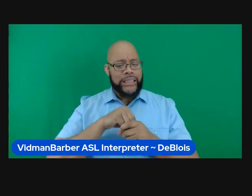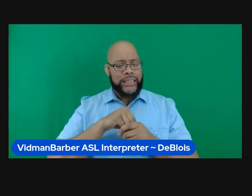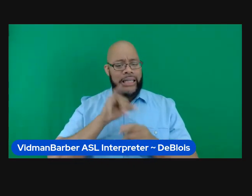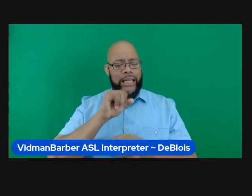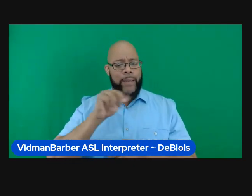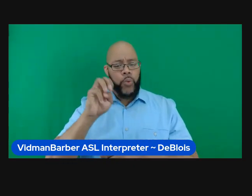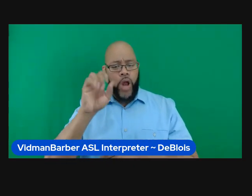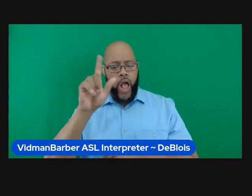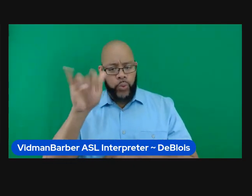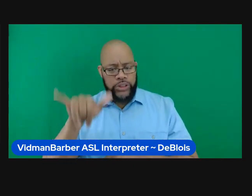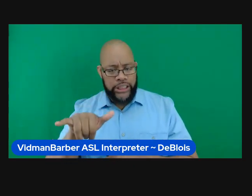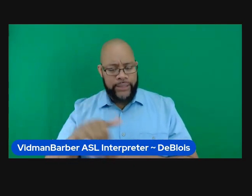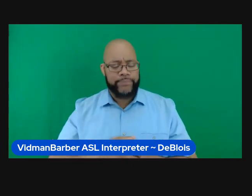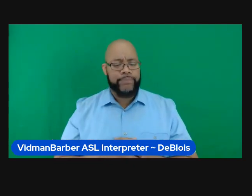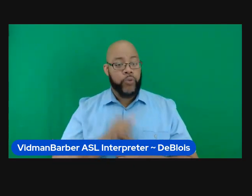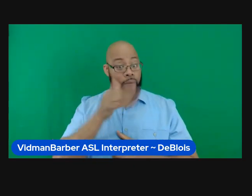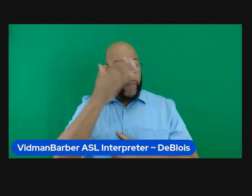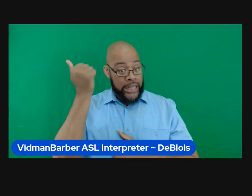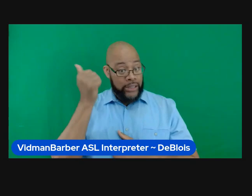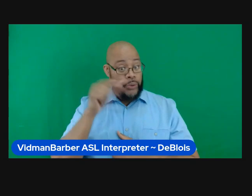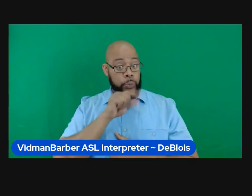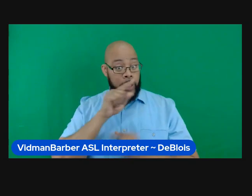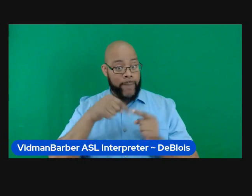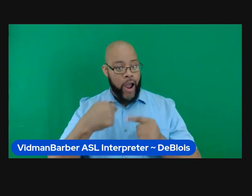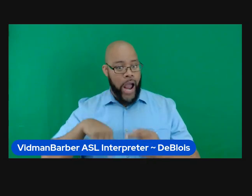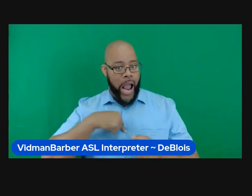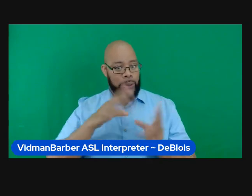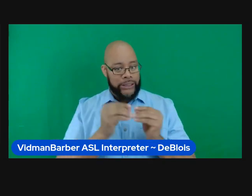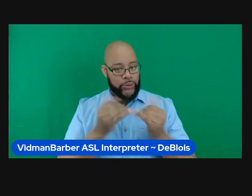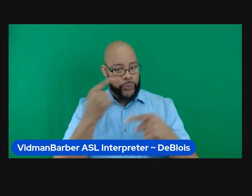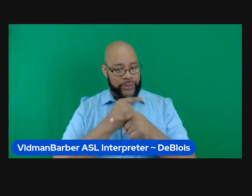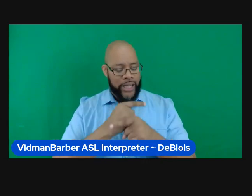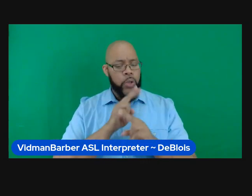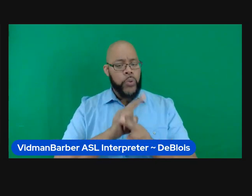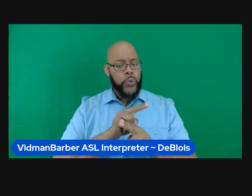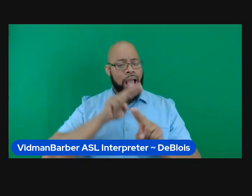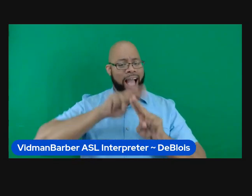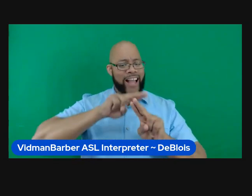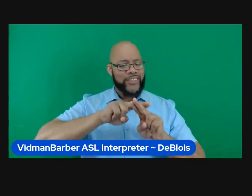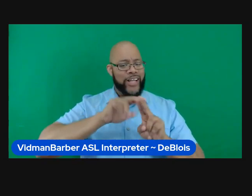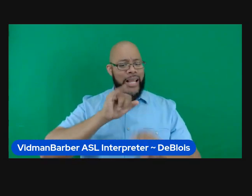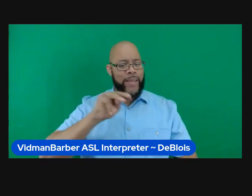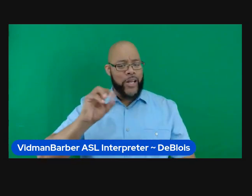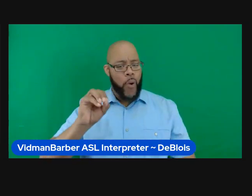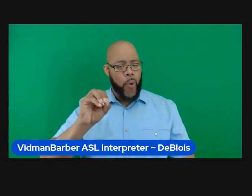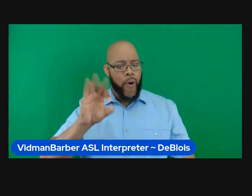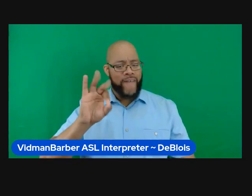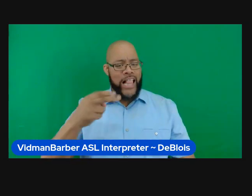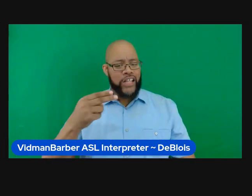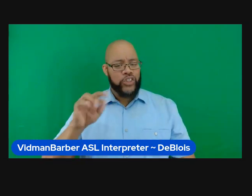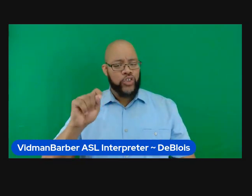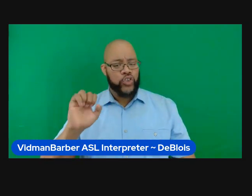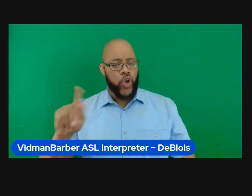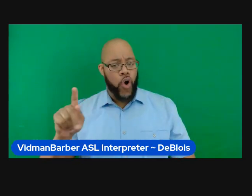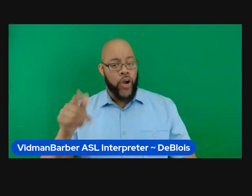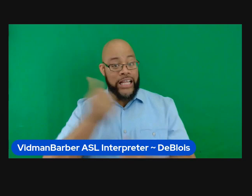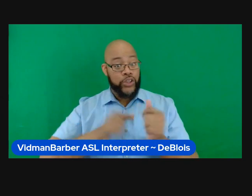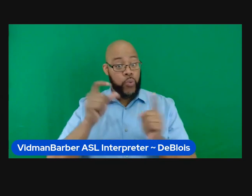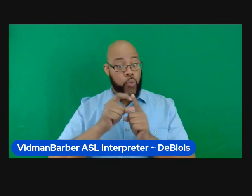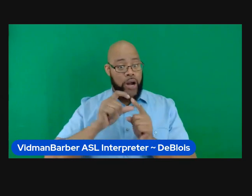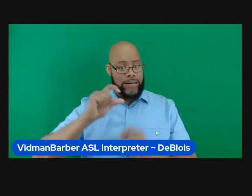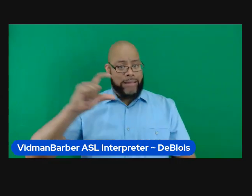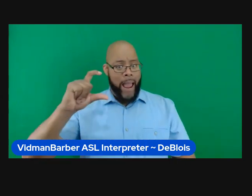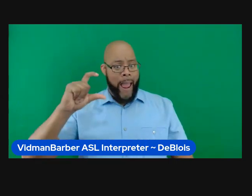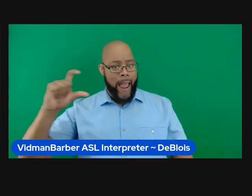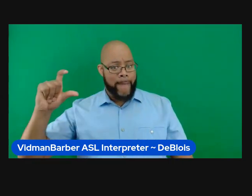immunology. Don't forget to tweet about our session today using hashtag ImmunoFlashTalk with each word